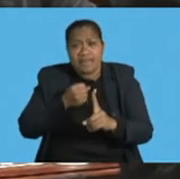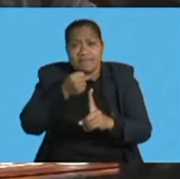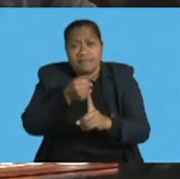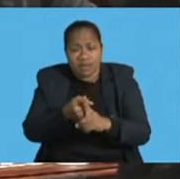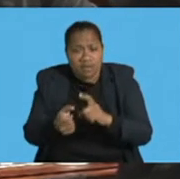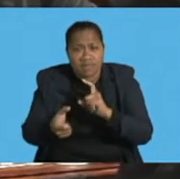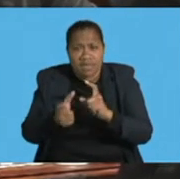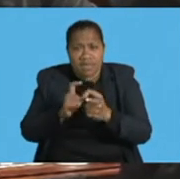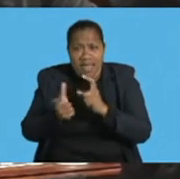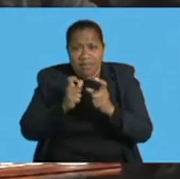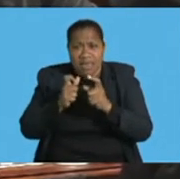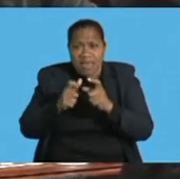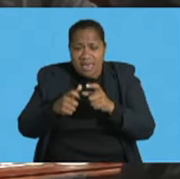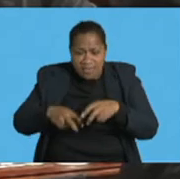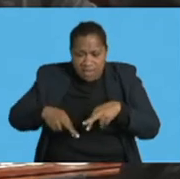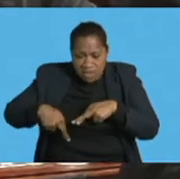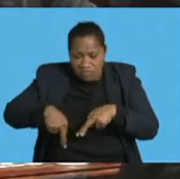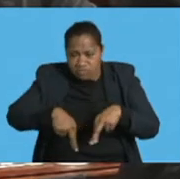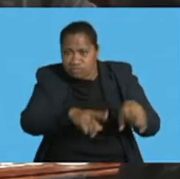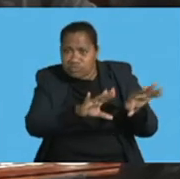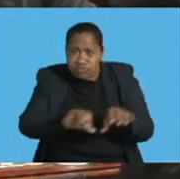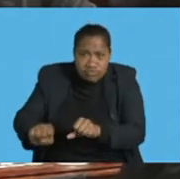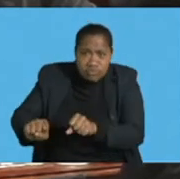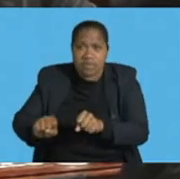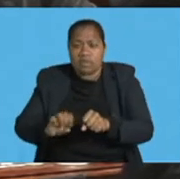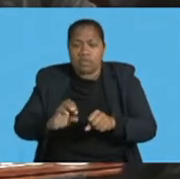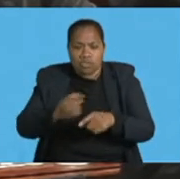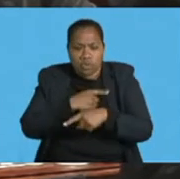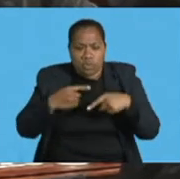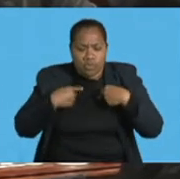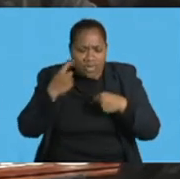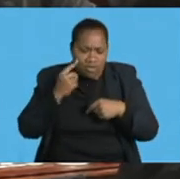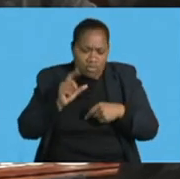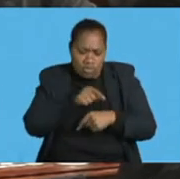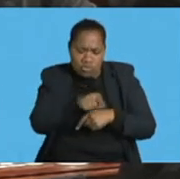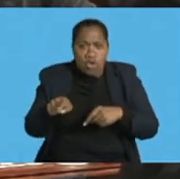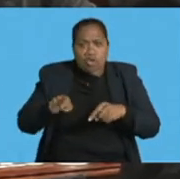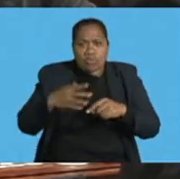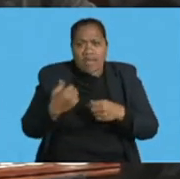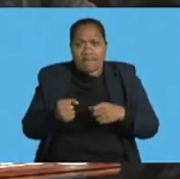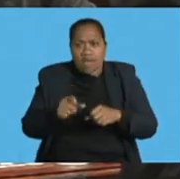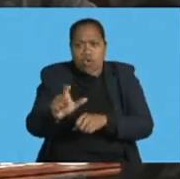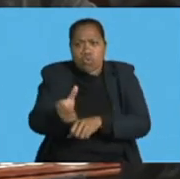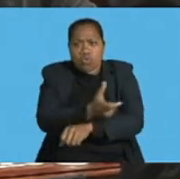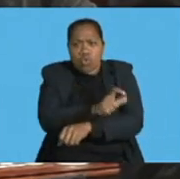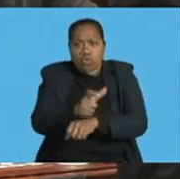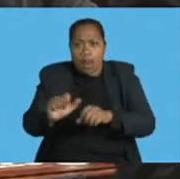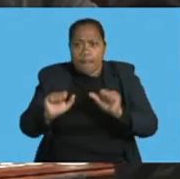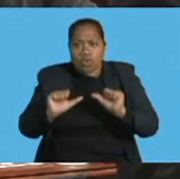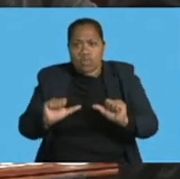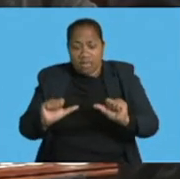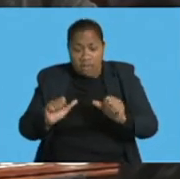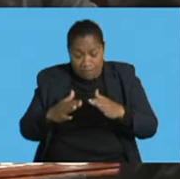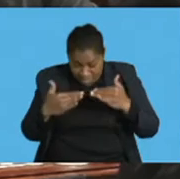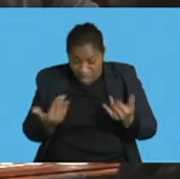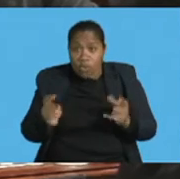flooding, relevant projects are currently being carried out under the Coastal Protection Program. So the ones that are outlined, these are the riverbank